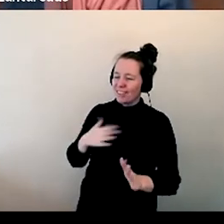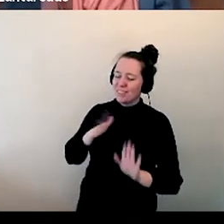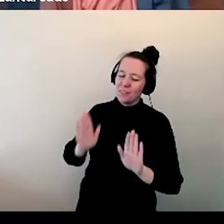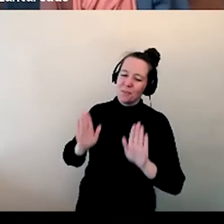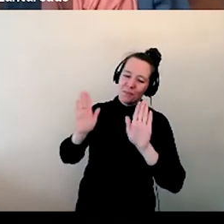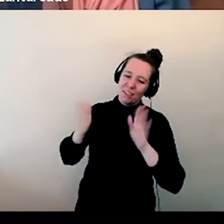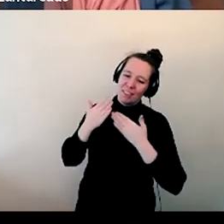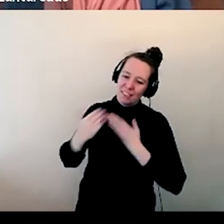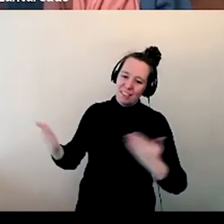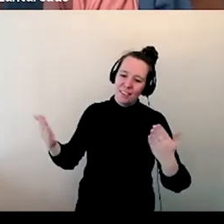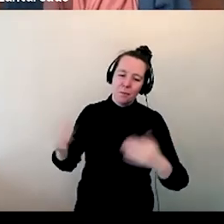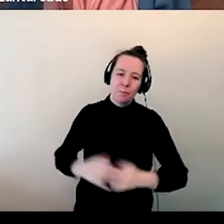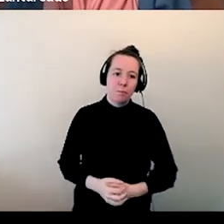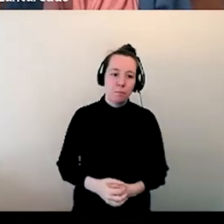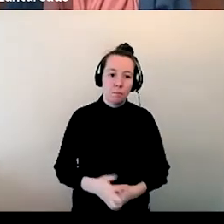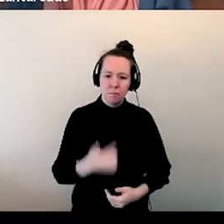just TikTok.